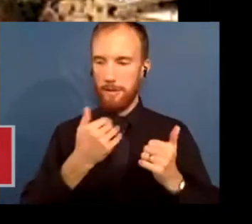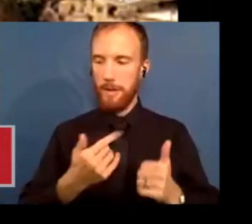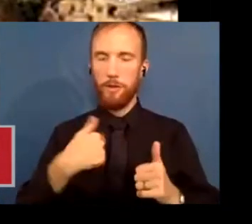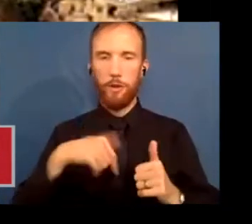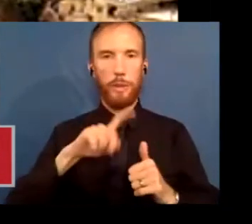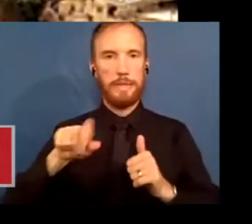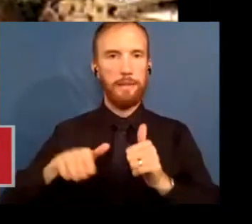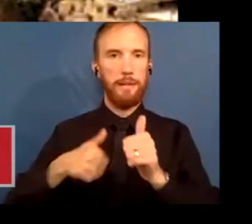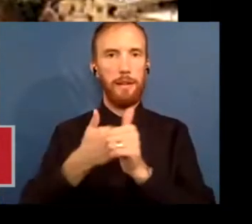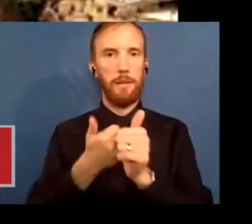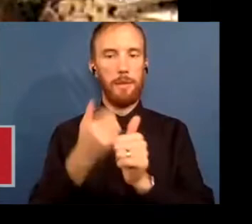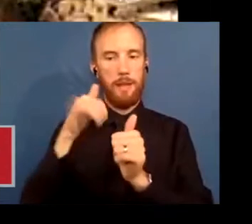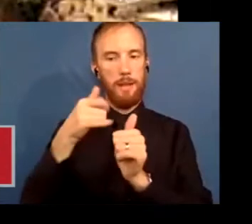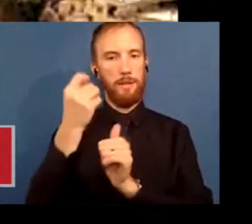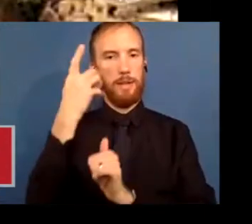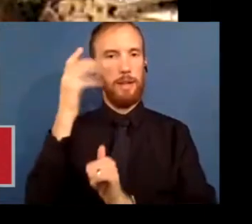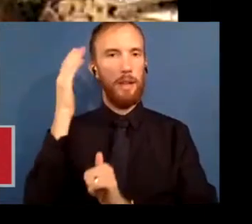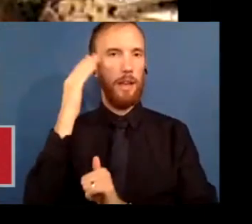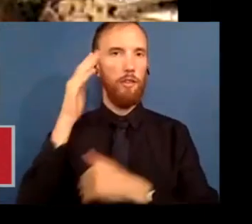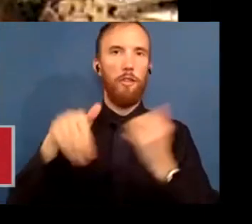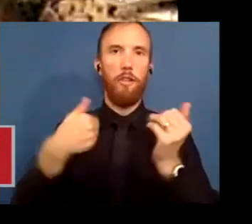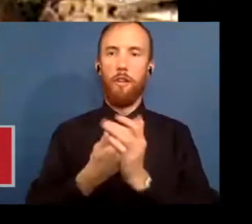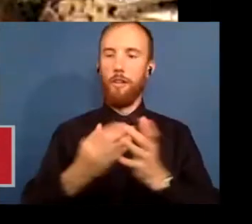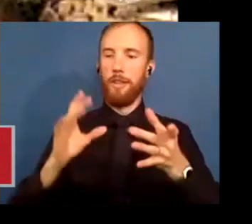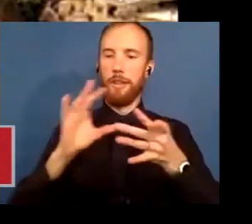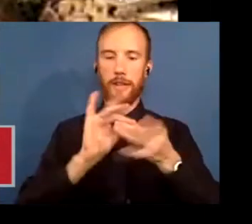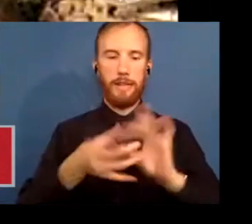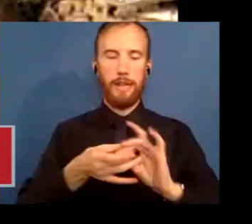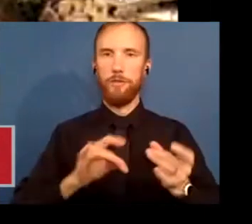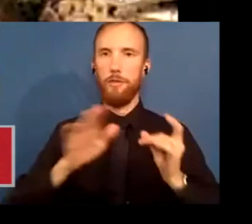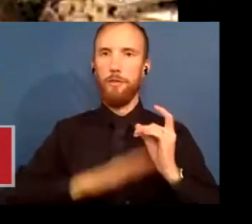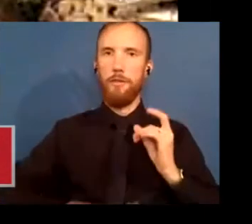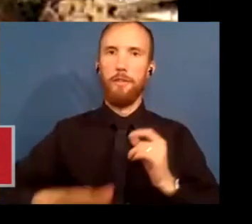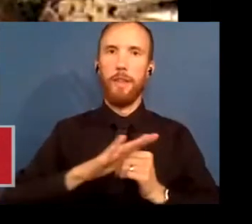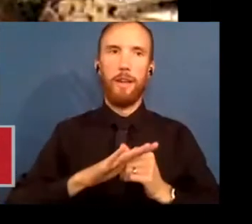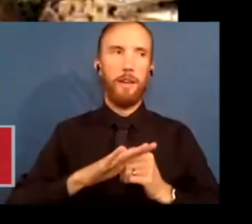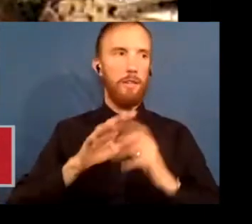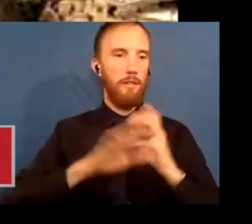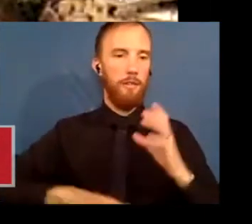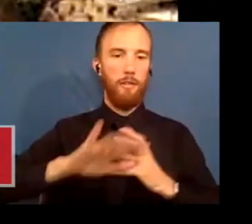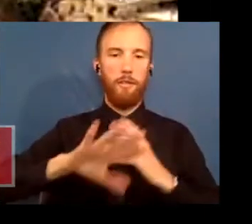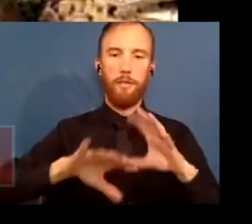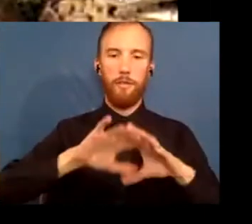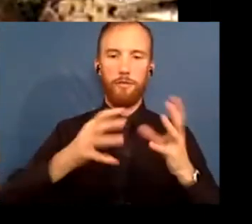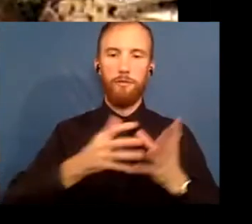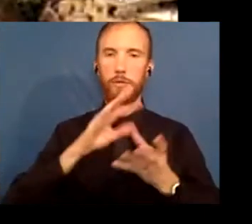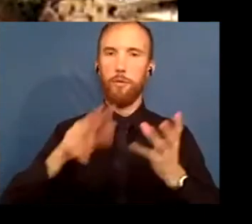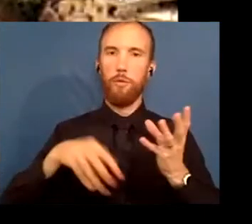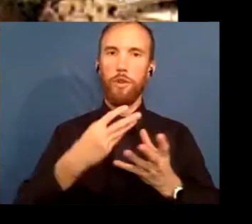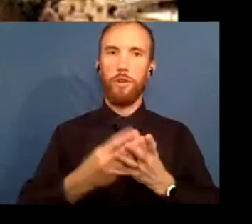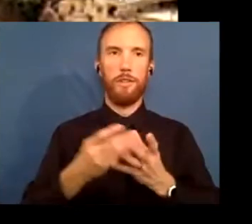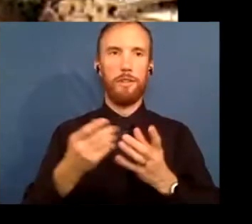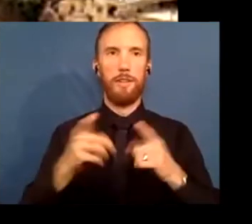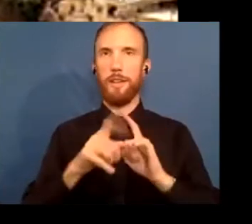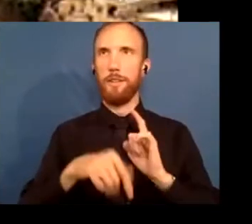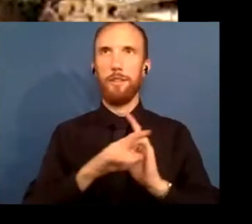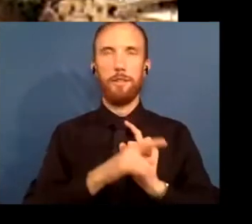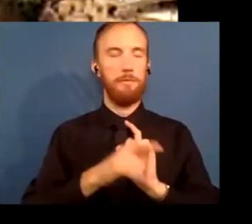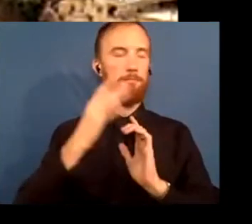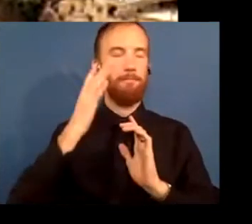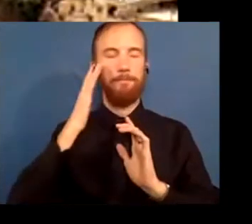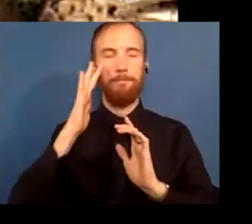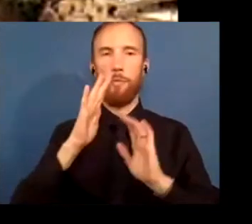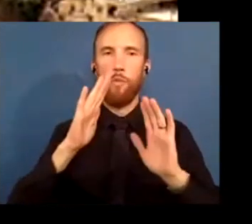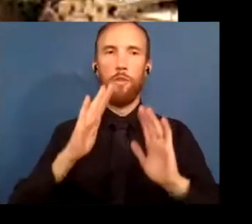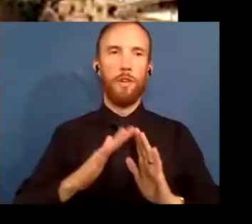that these connections are already there across, you know, the continents, as you have so brilliantly shown. So it is now